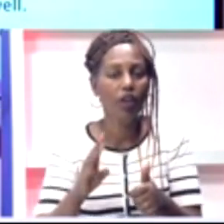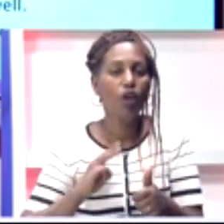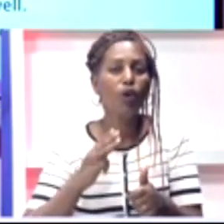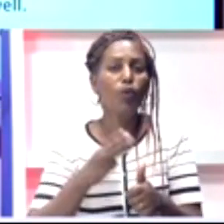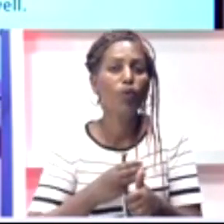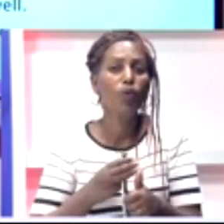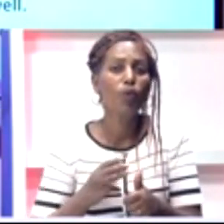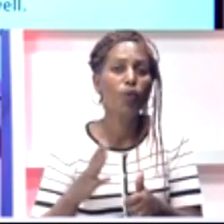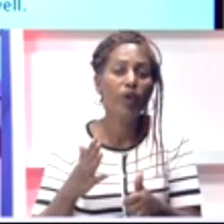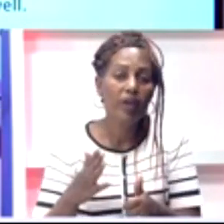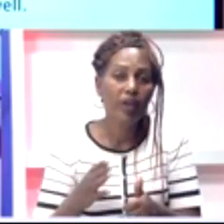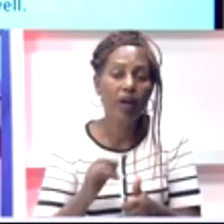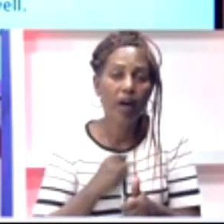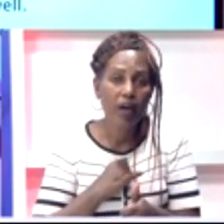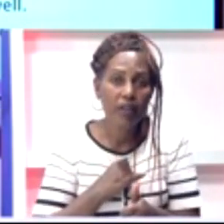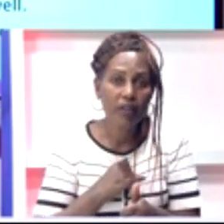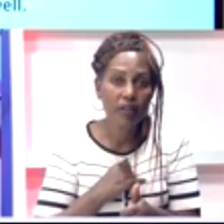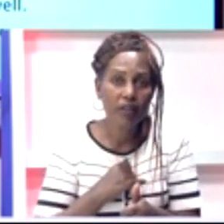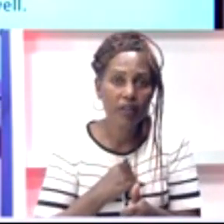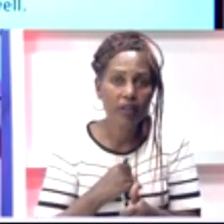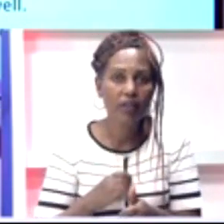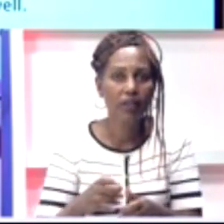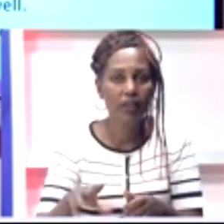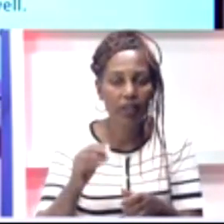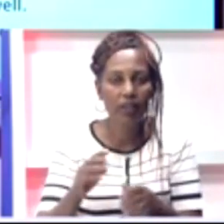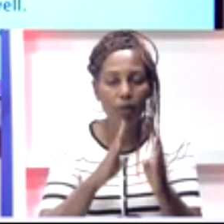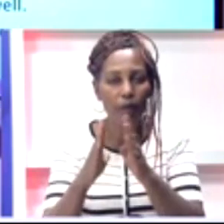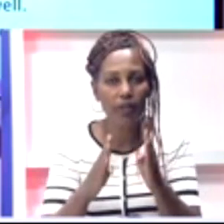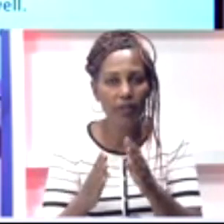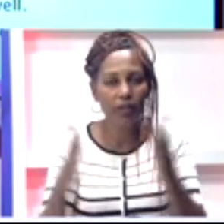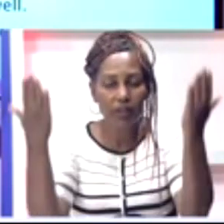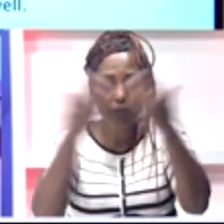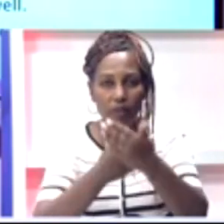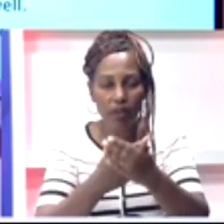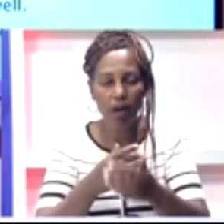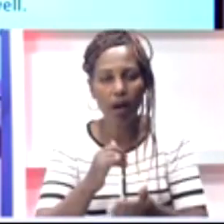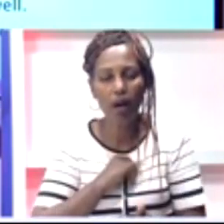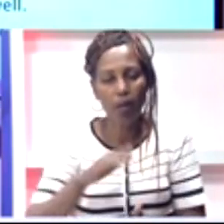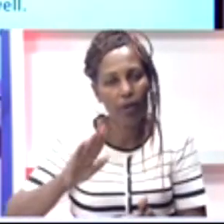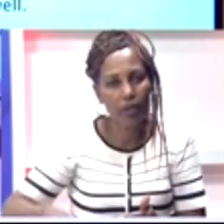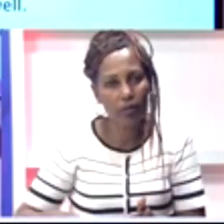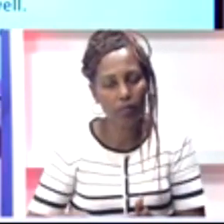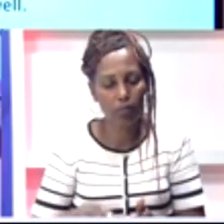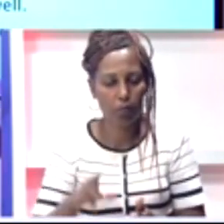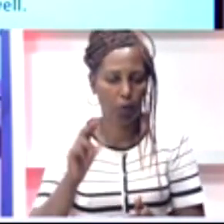in the evening? I am late. The answer should be, no, I'm not sure.